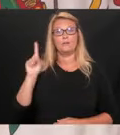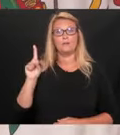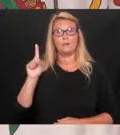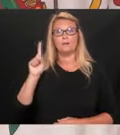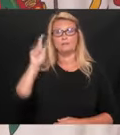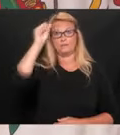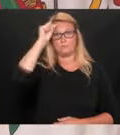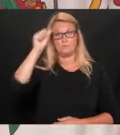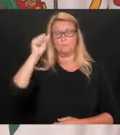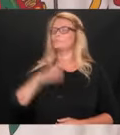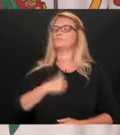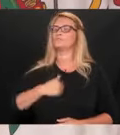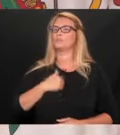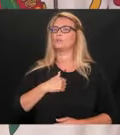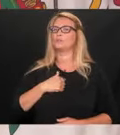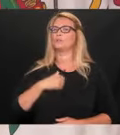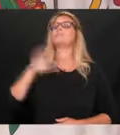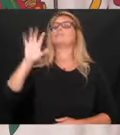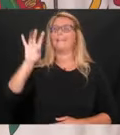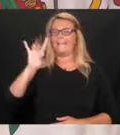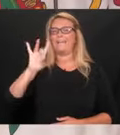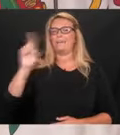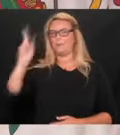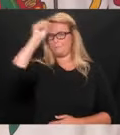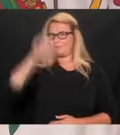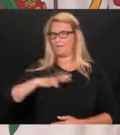Cabell County.